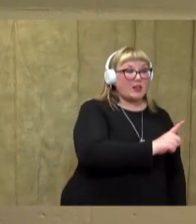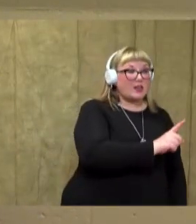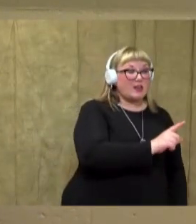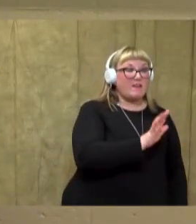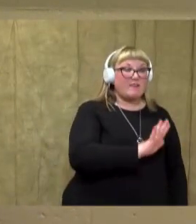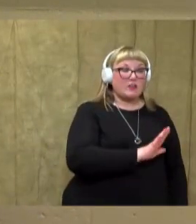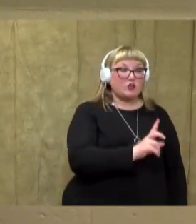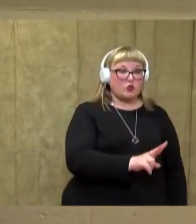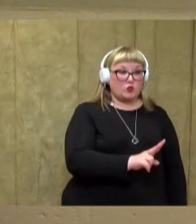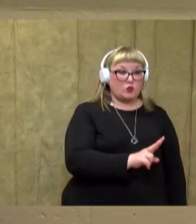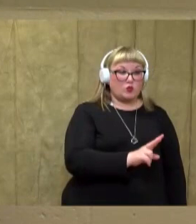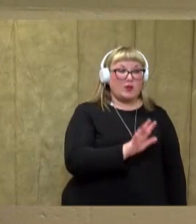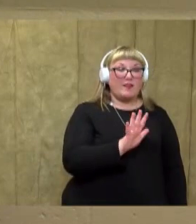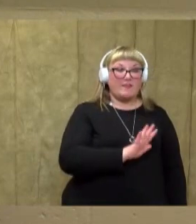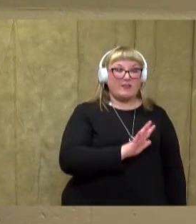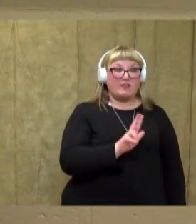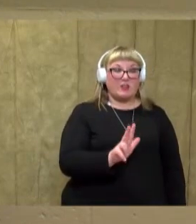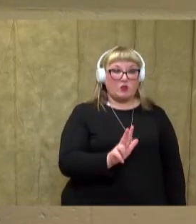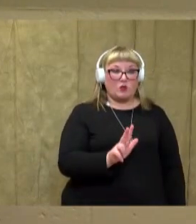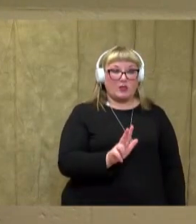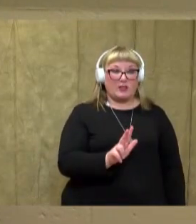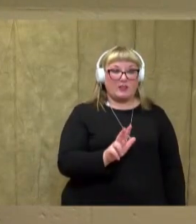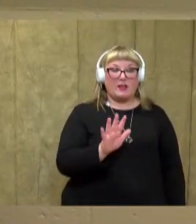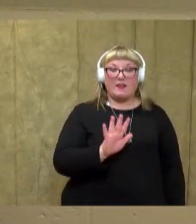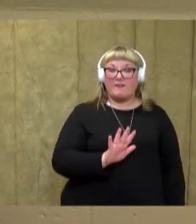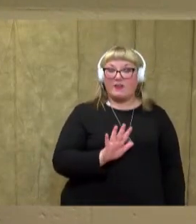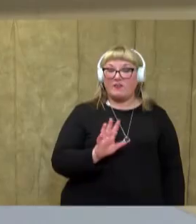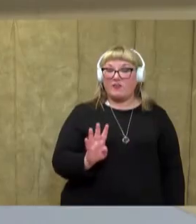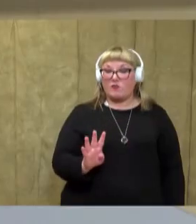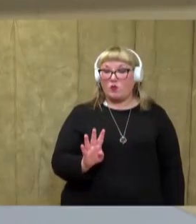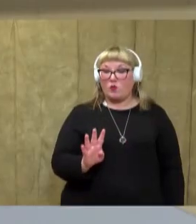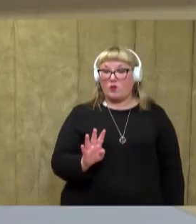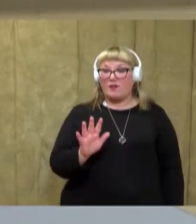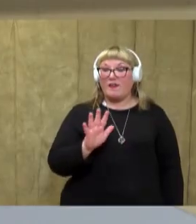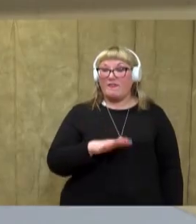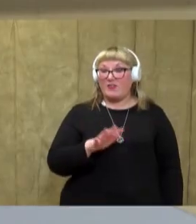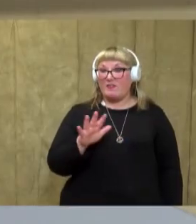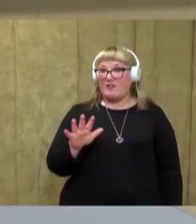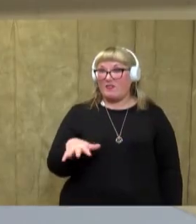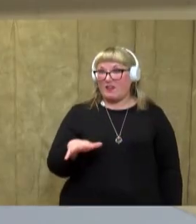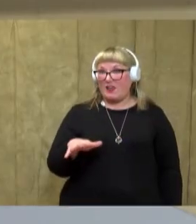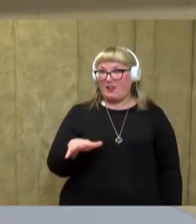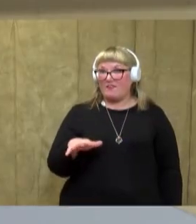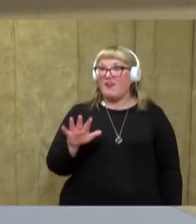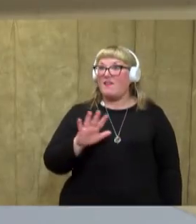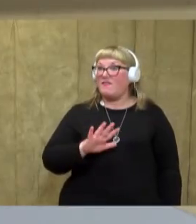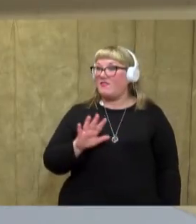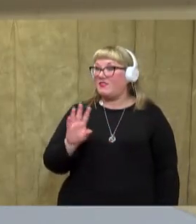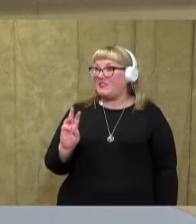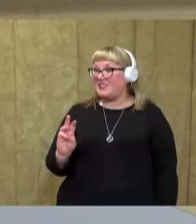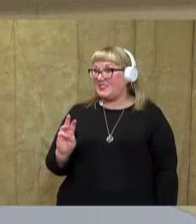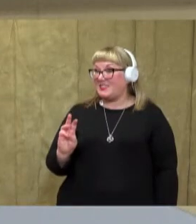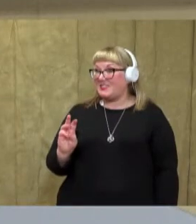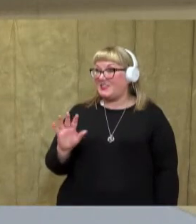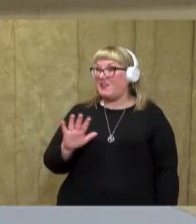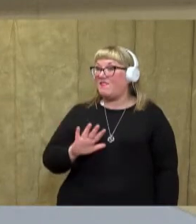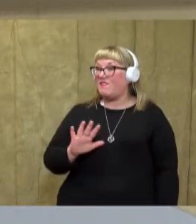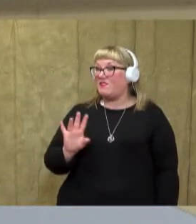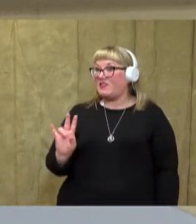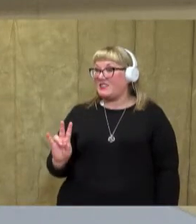51, 52, 53, 54, 55,